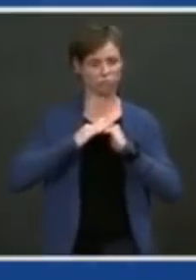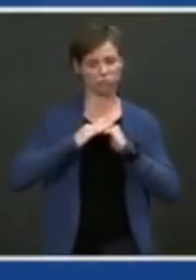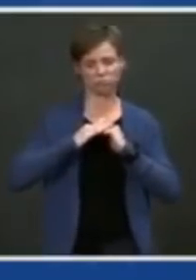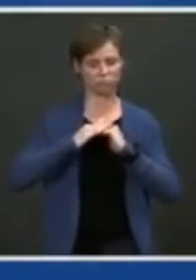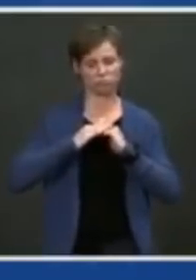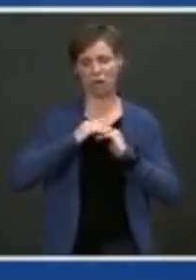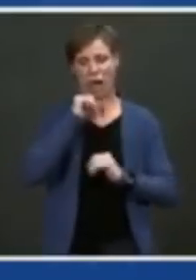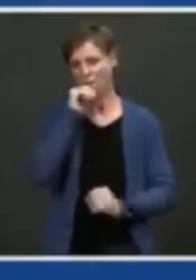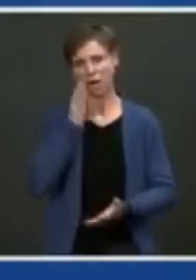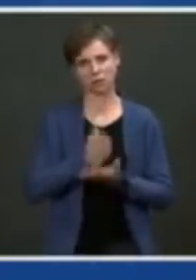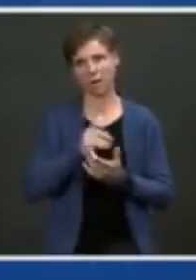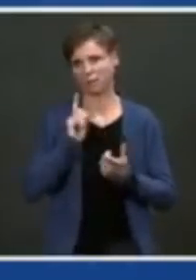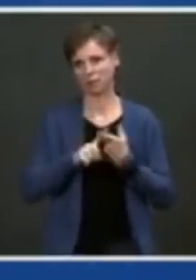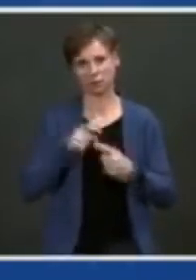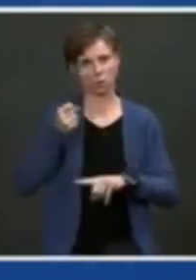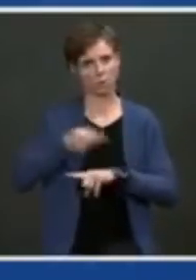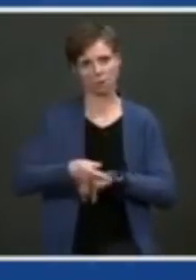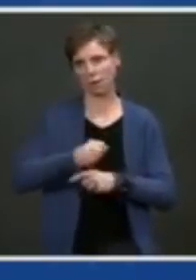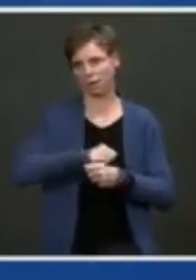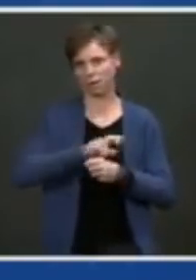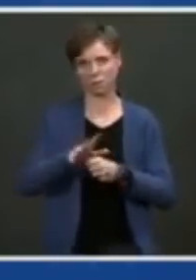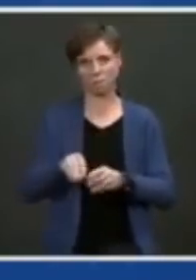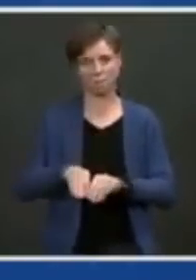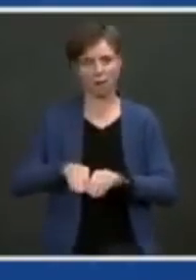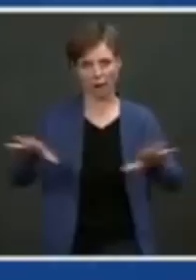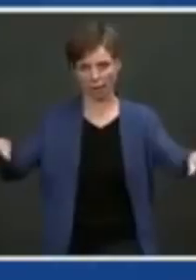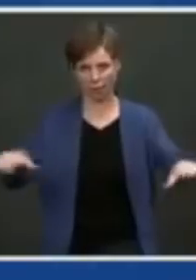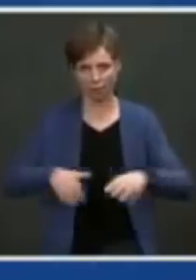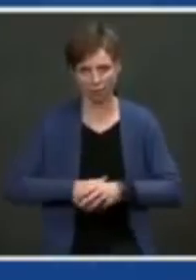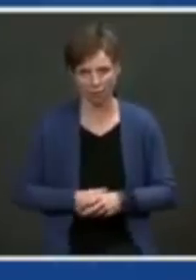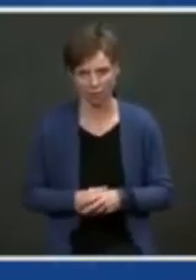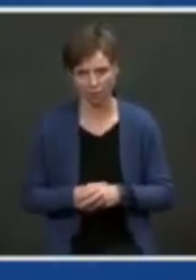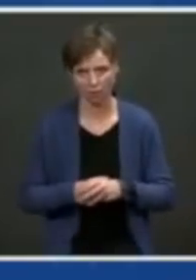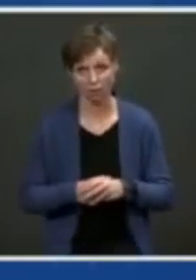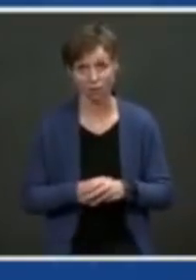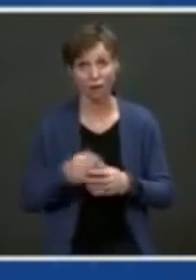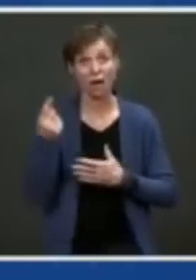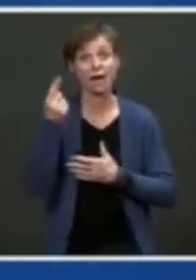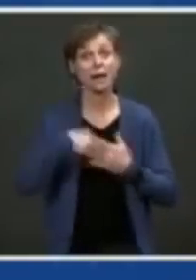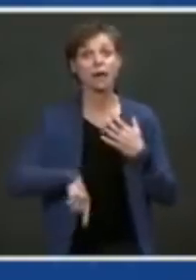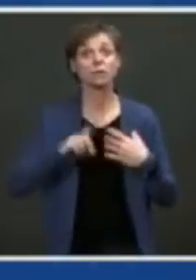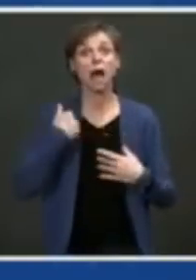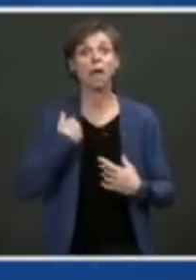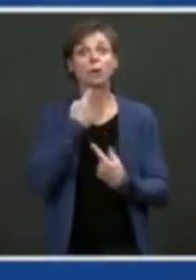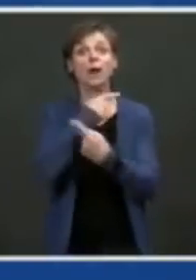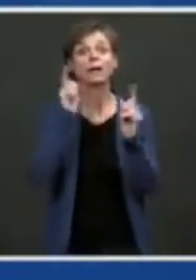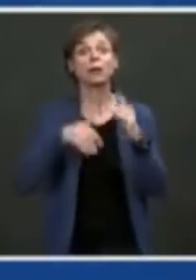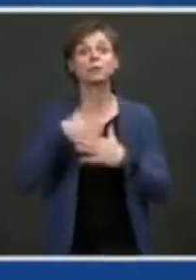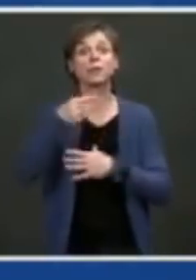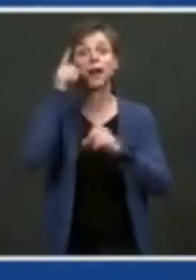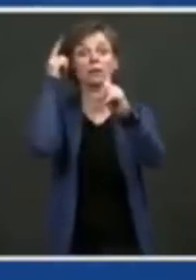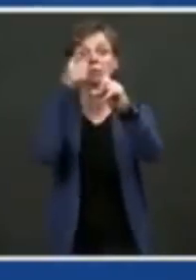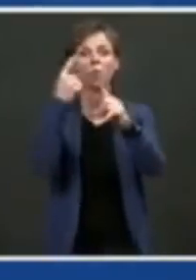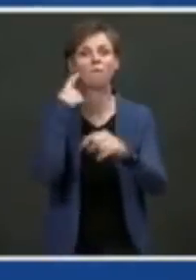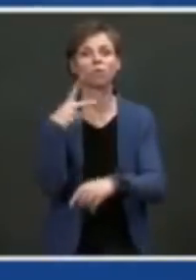until we beat this pandemic. Next week, I will announce our next goal to put shots in